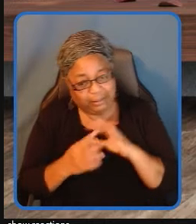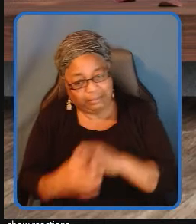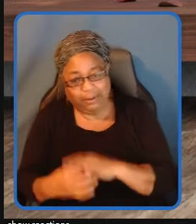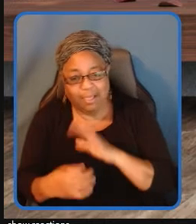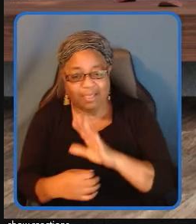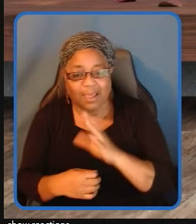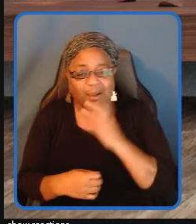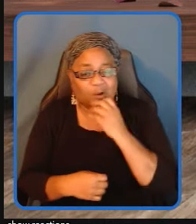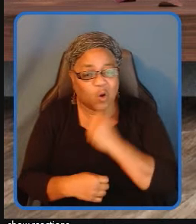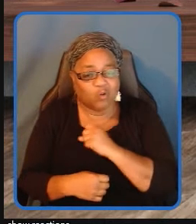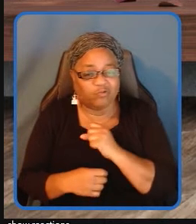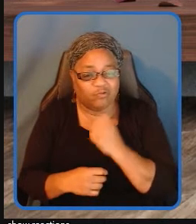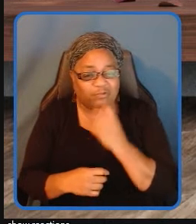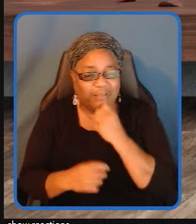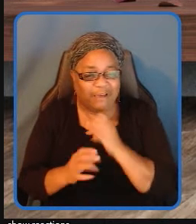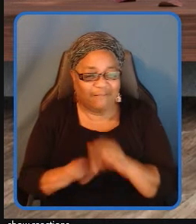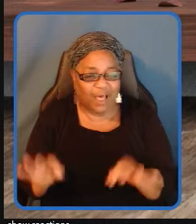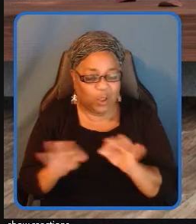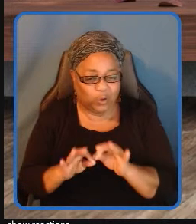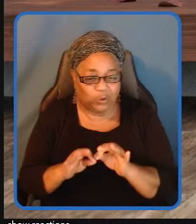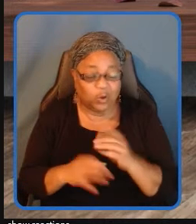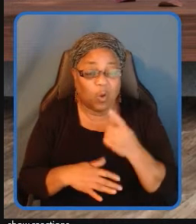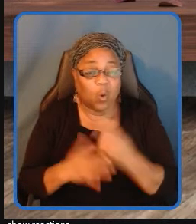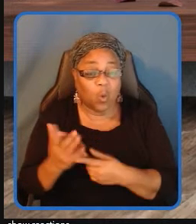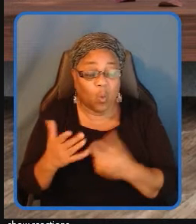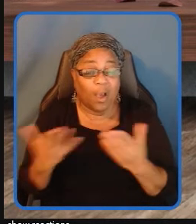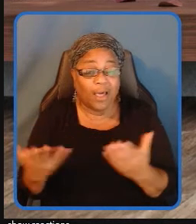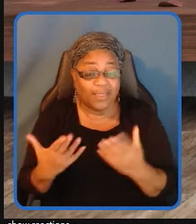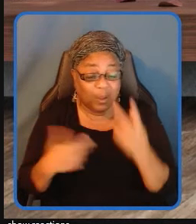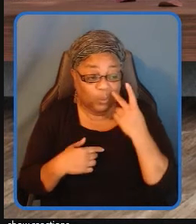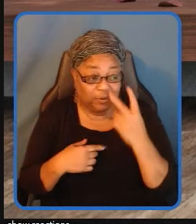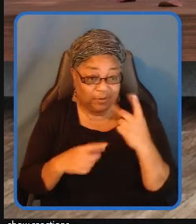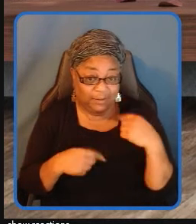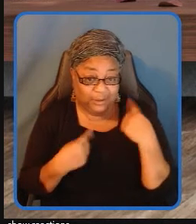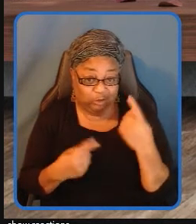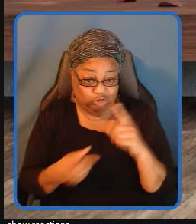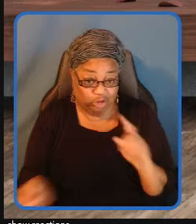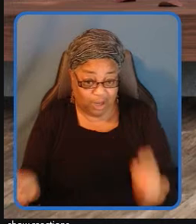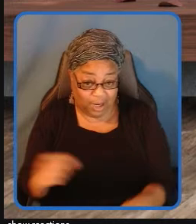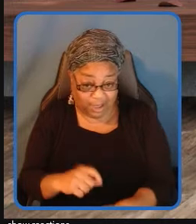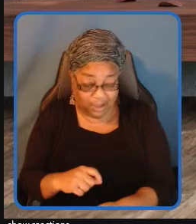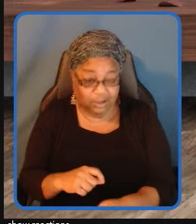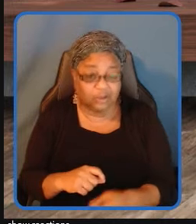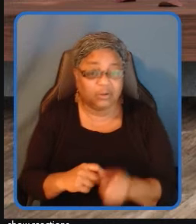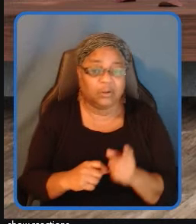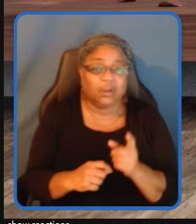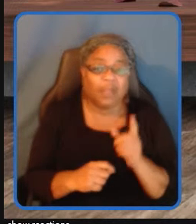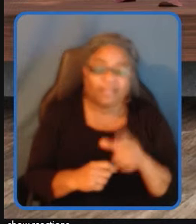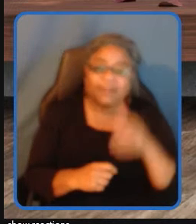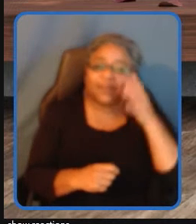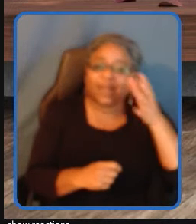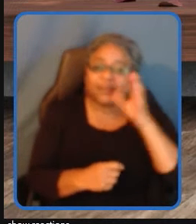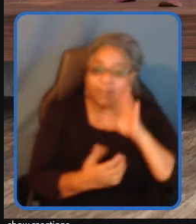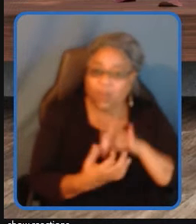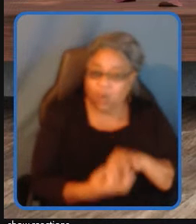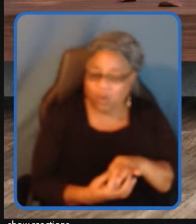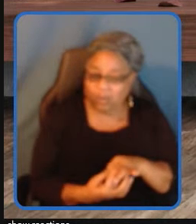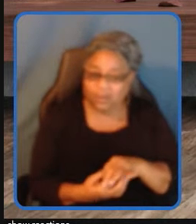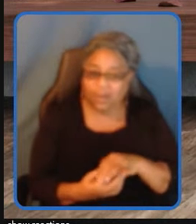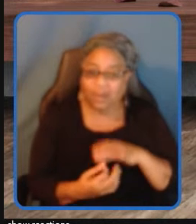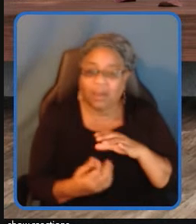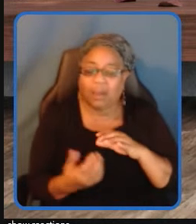that we've really seen change as this concept of both belonging, but now even equity started working in is how